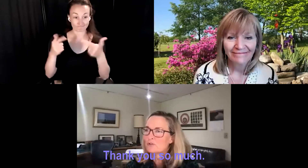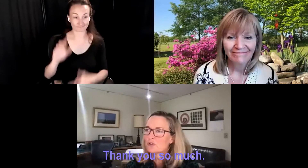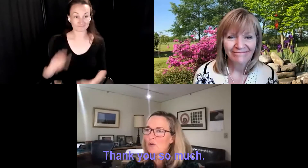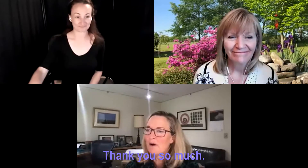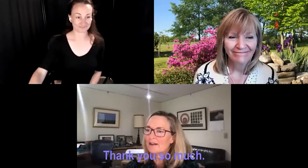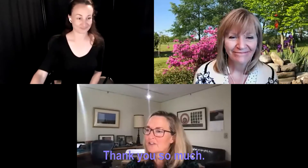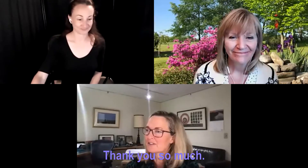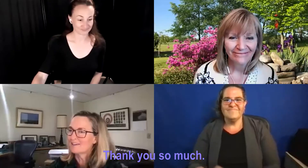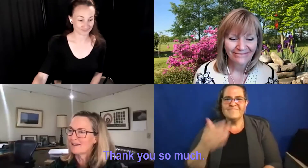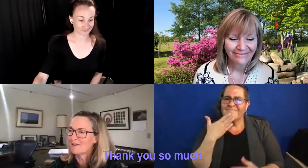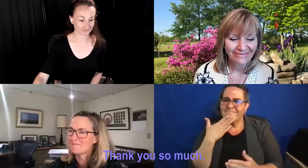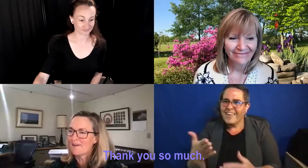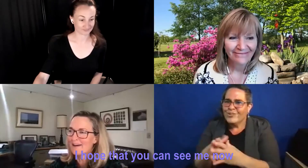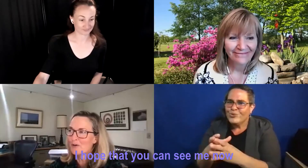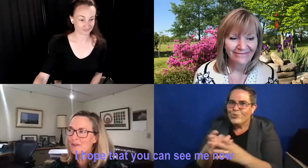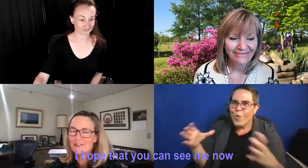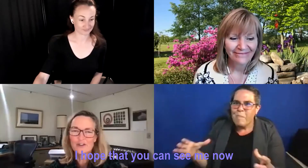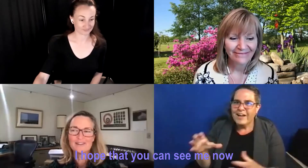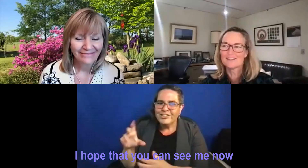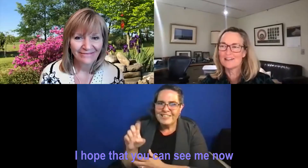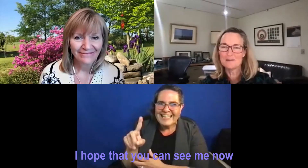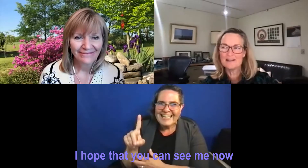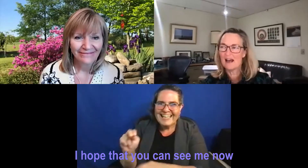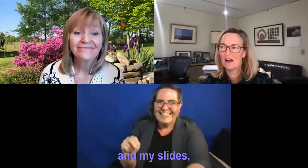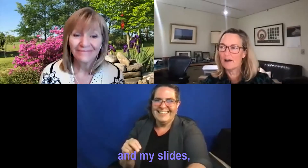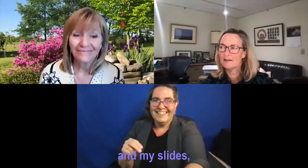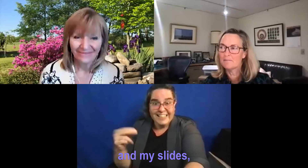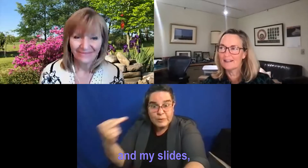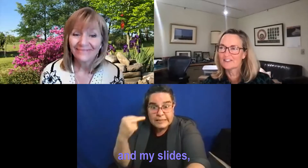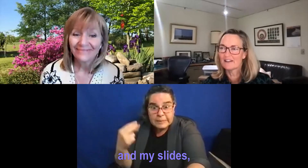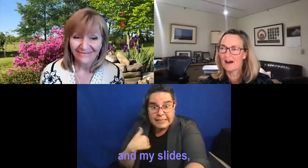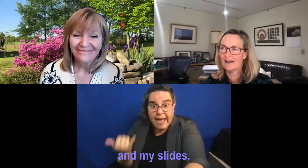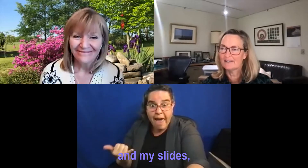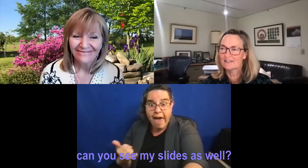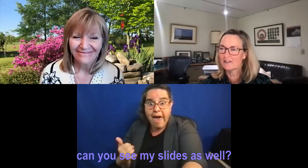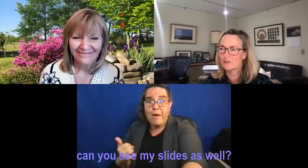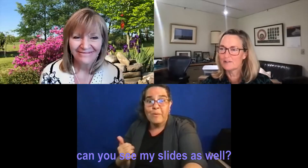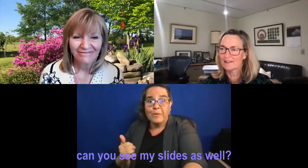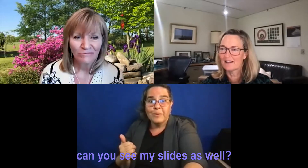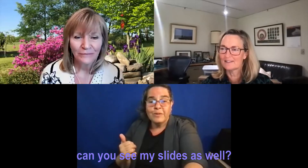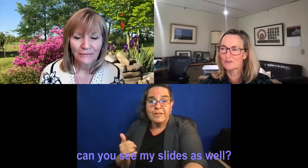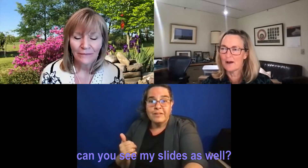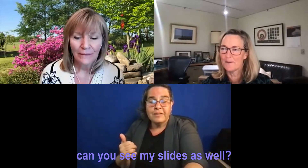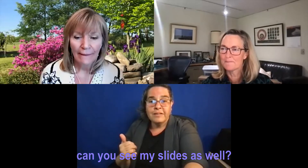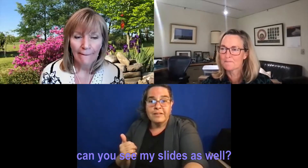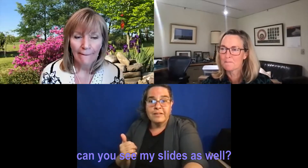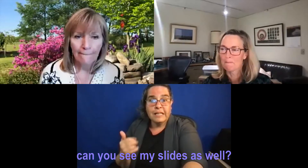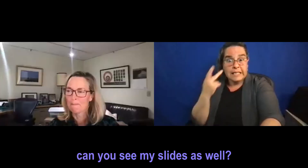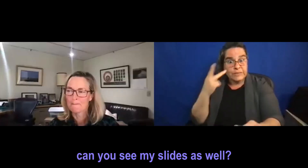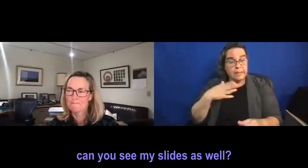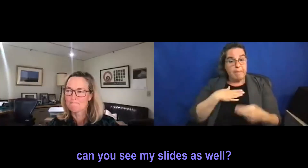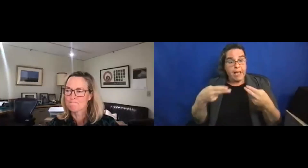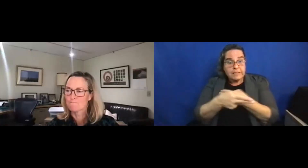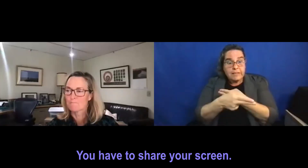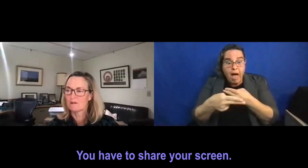Thank you so much. I hope that you can see me now and my slides. Can you see my slides as well?